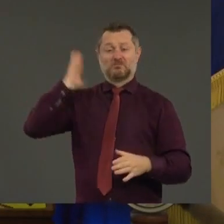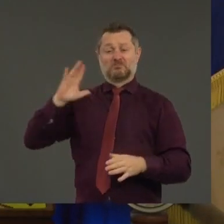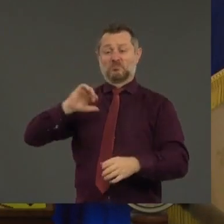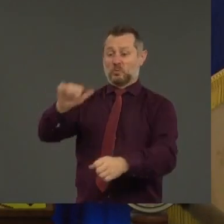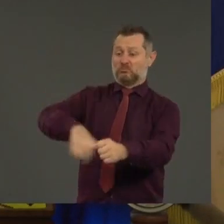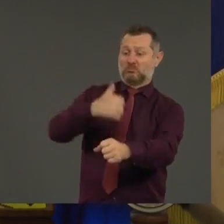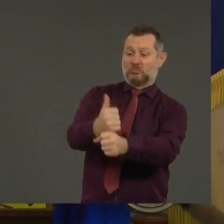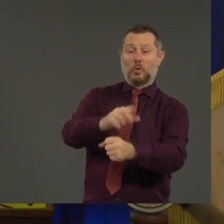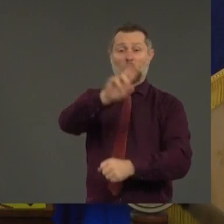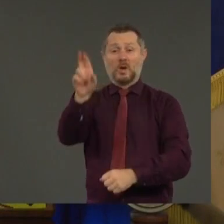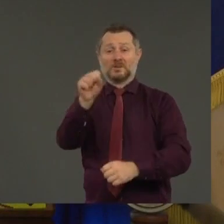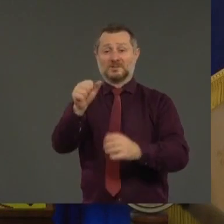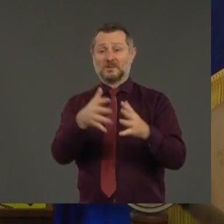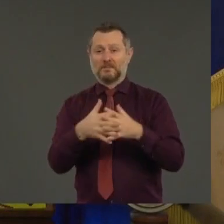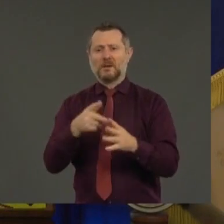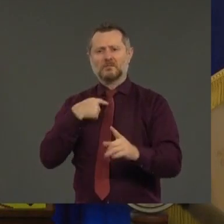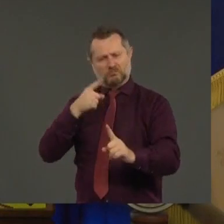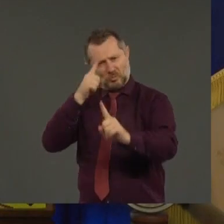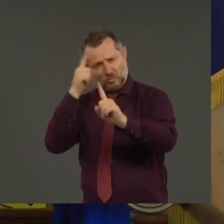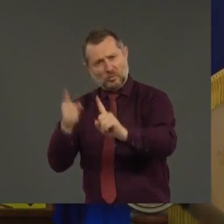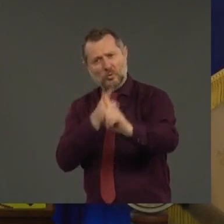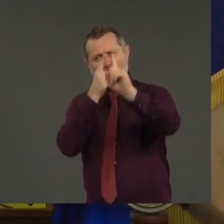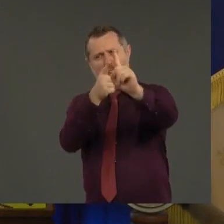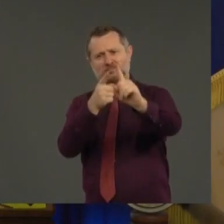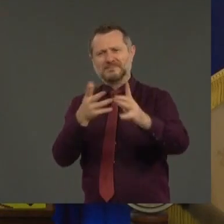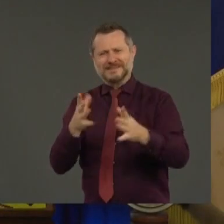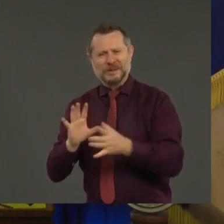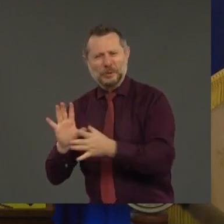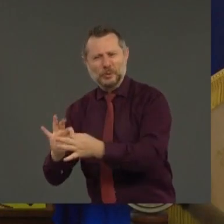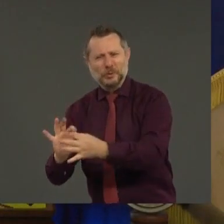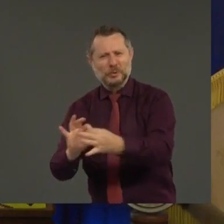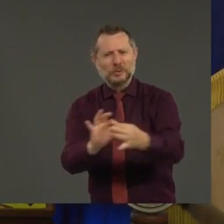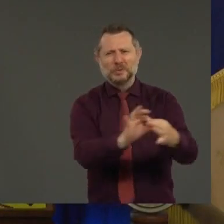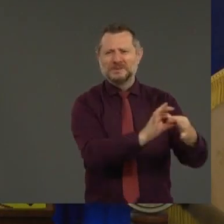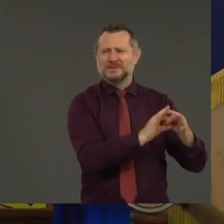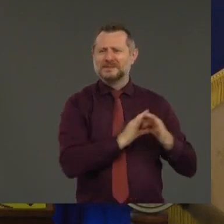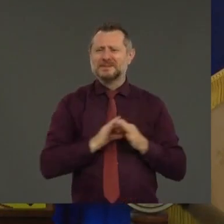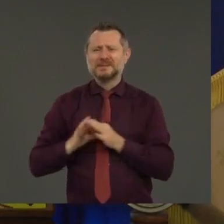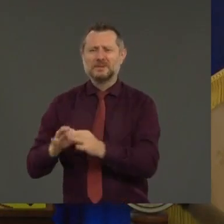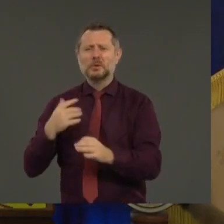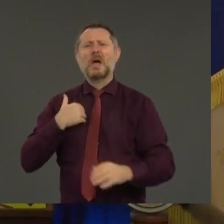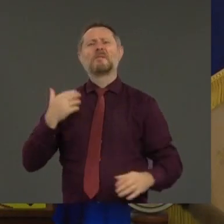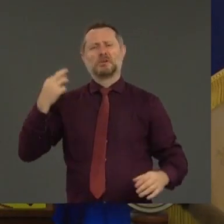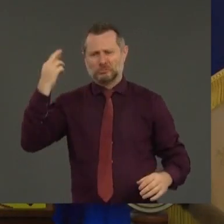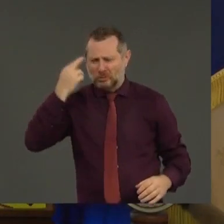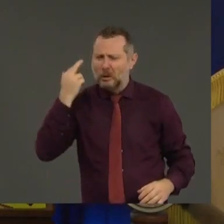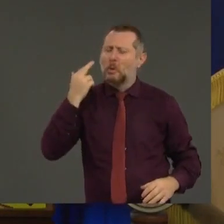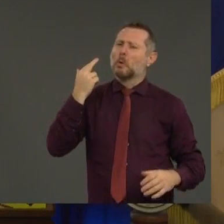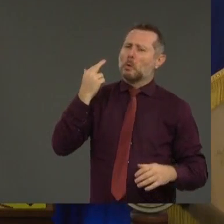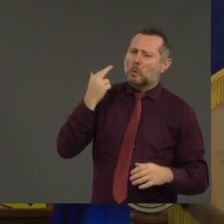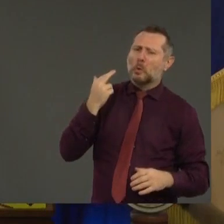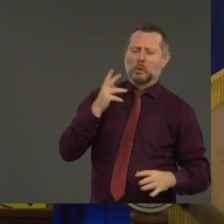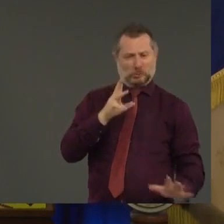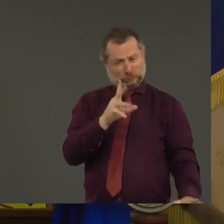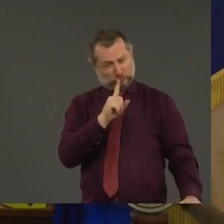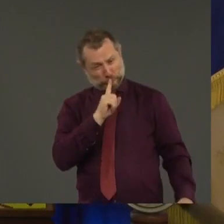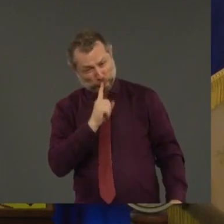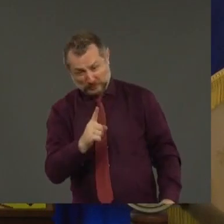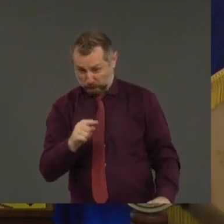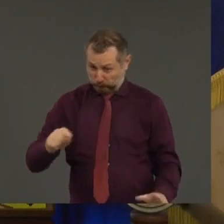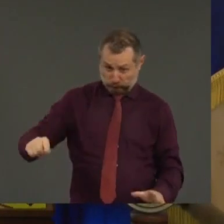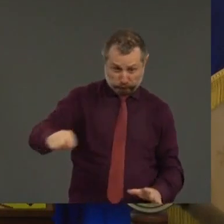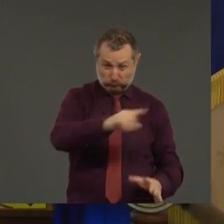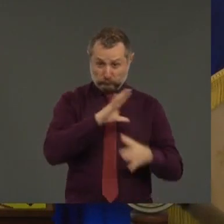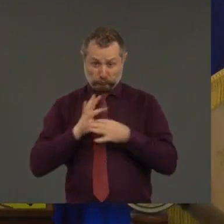is unity. But then I realized in many ways we did something even better. We didn't